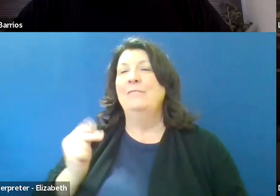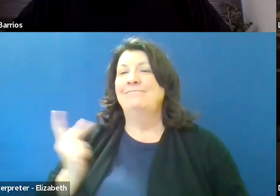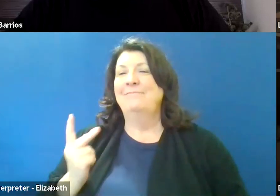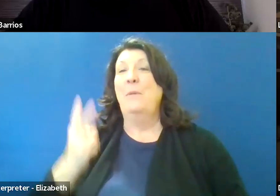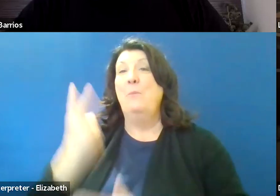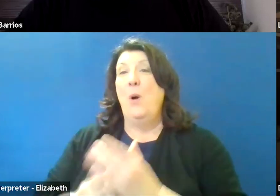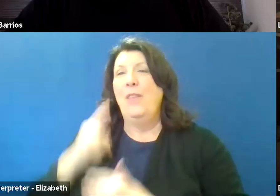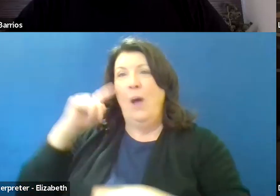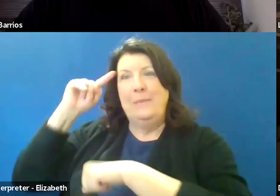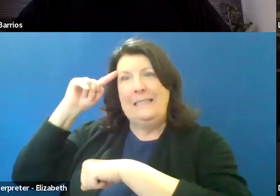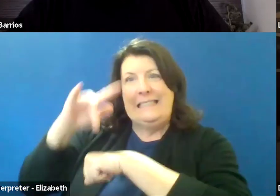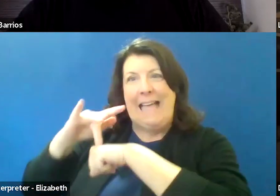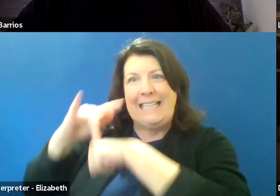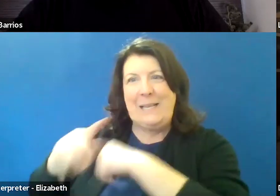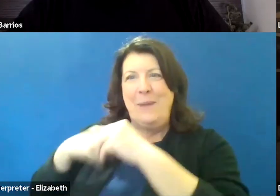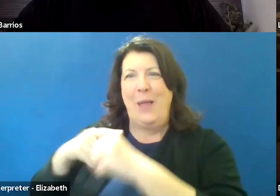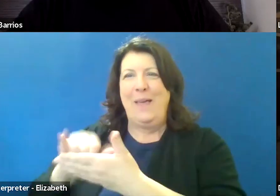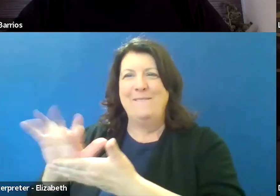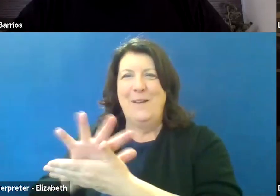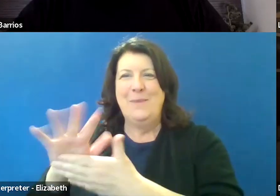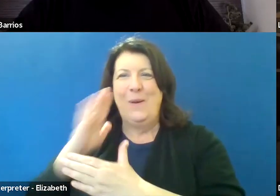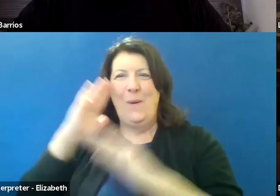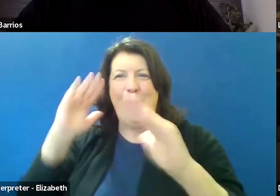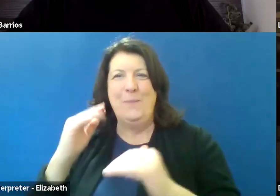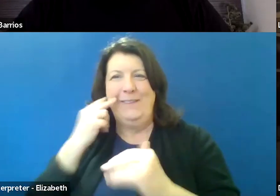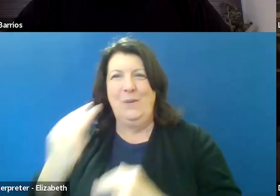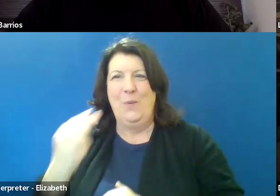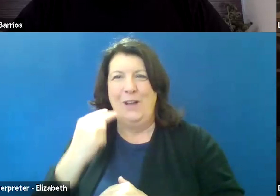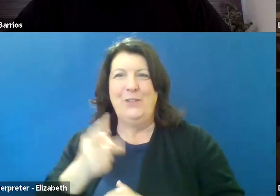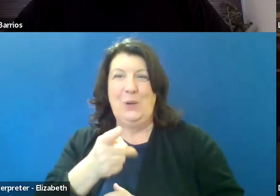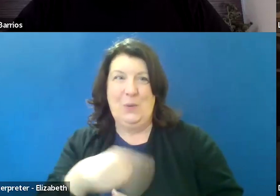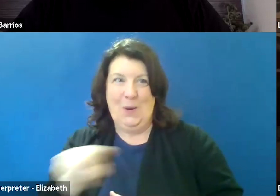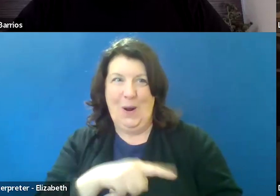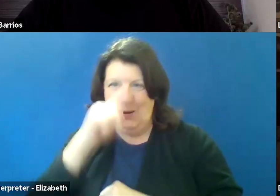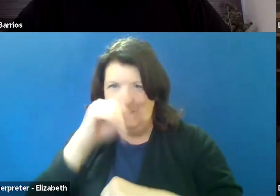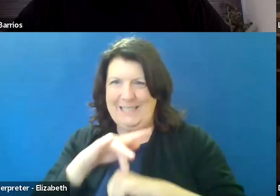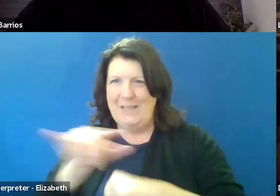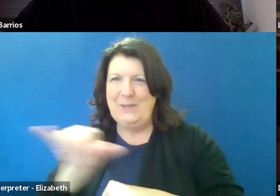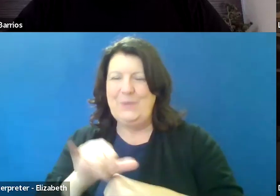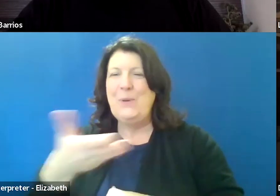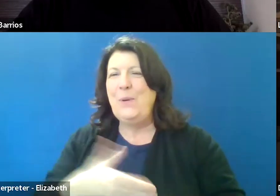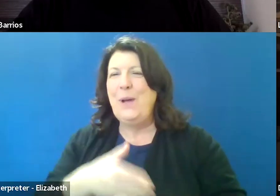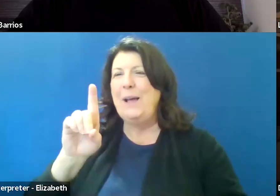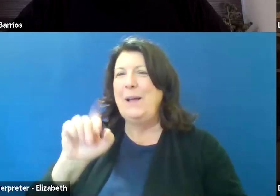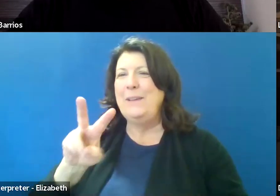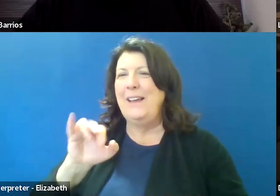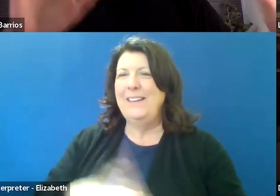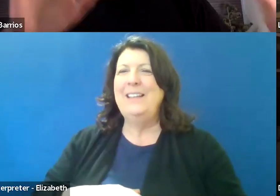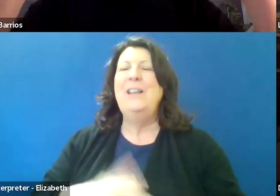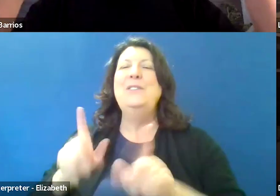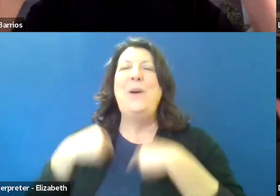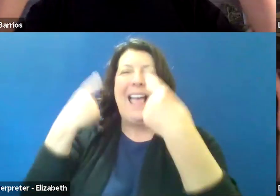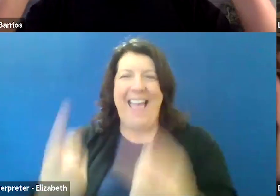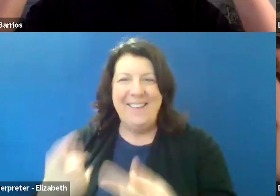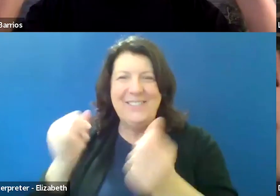if you're watching this, you are too. So welcome, David. Ever since our script breakdown with Coda, we give an ASL round